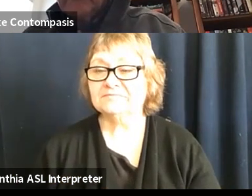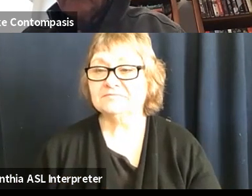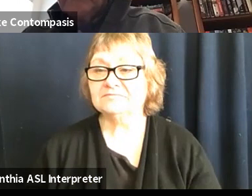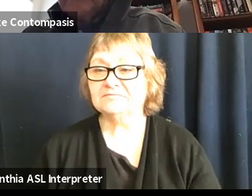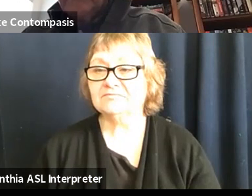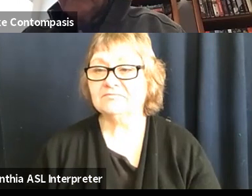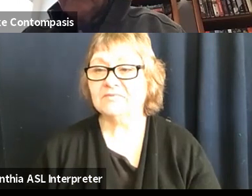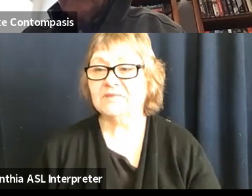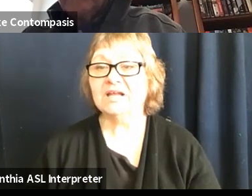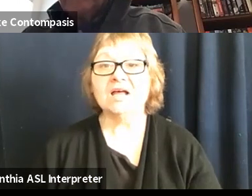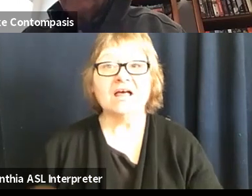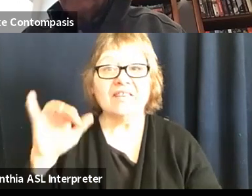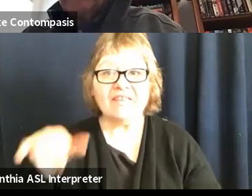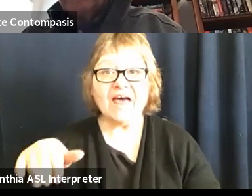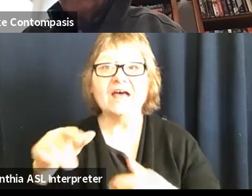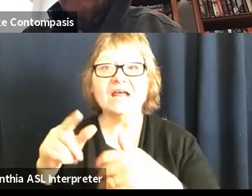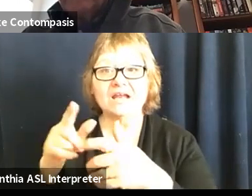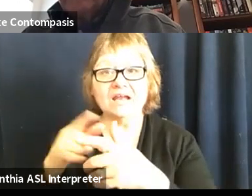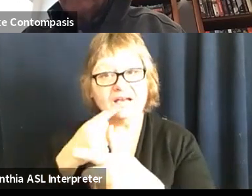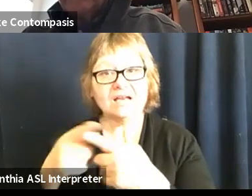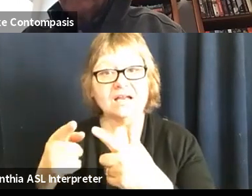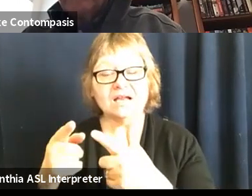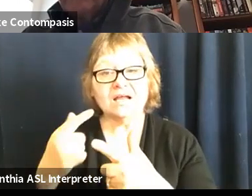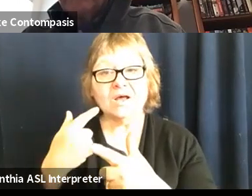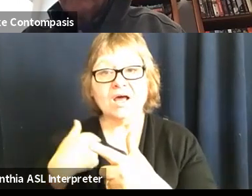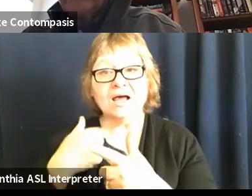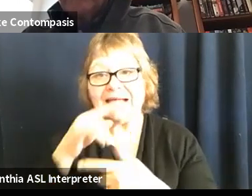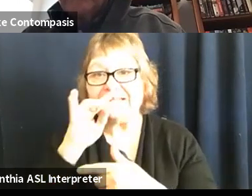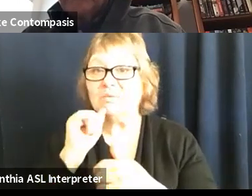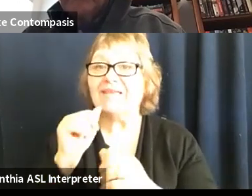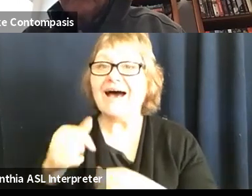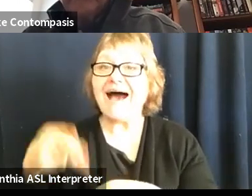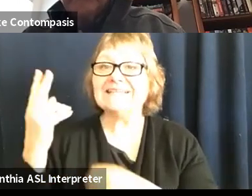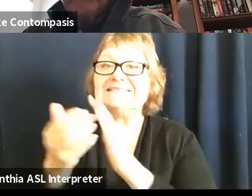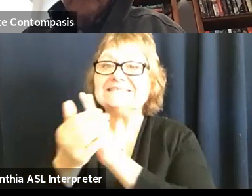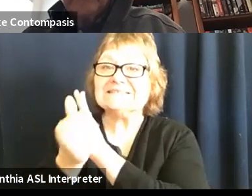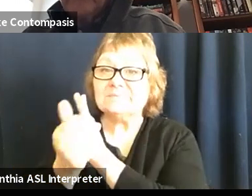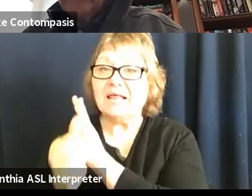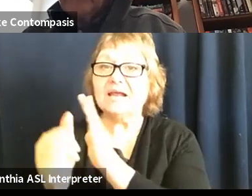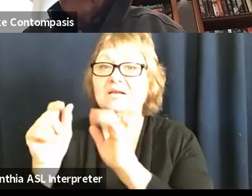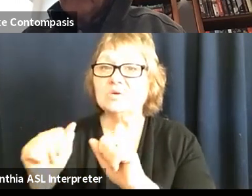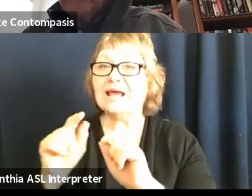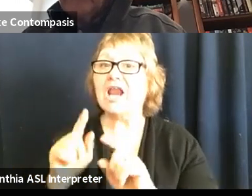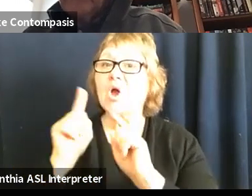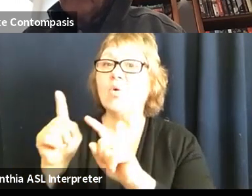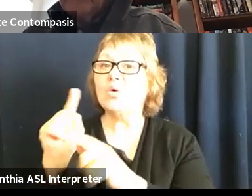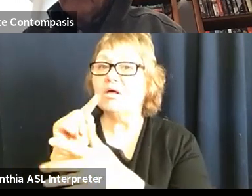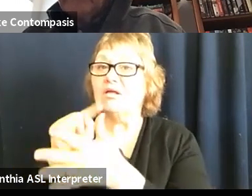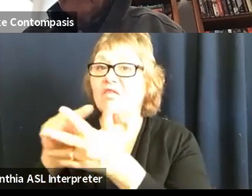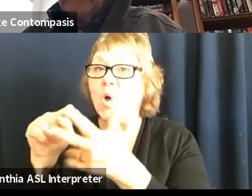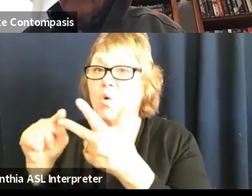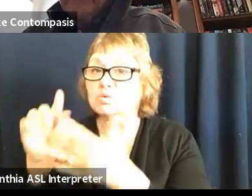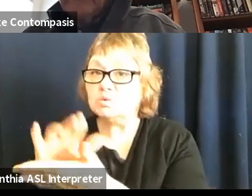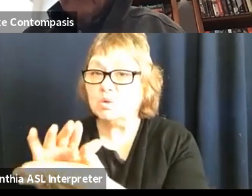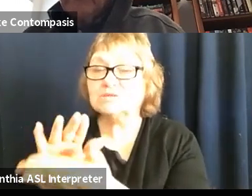In that case, we can gather all the kids with the highest ability and better ability to go to these exam school.